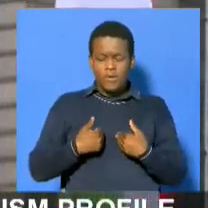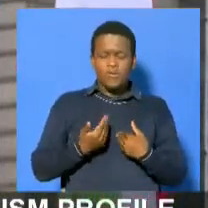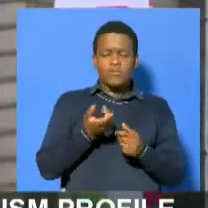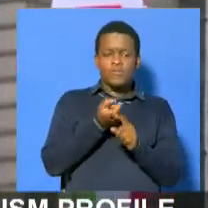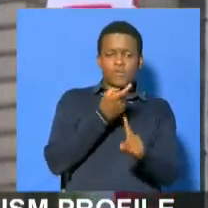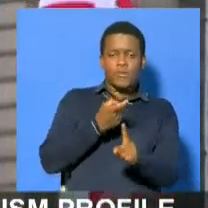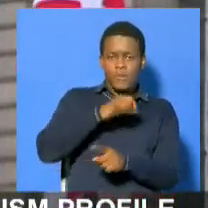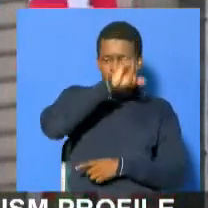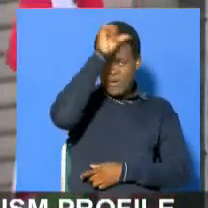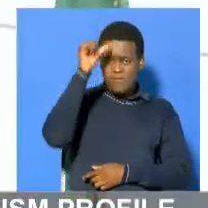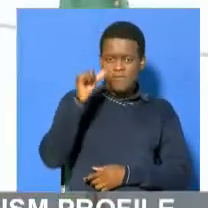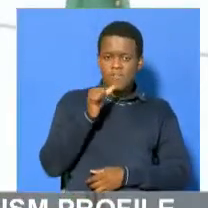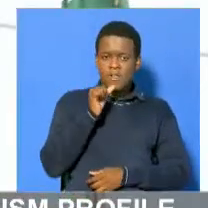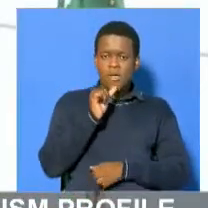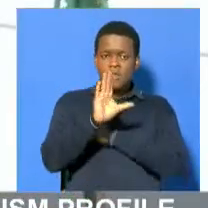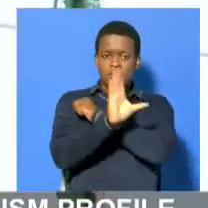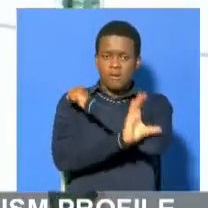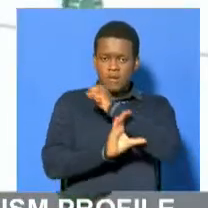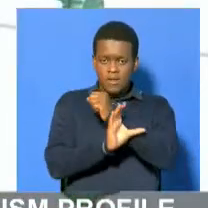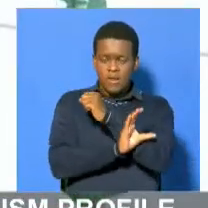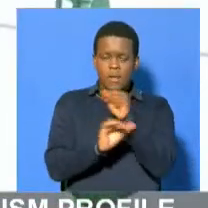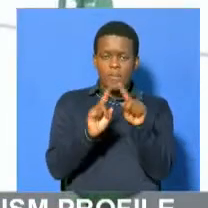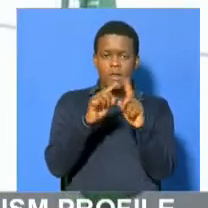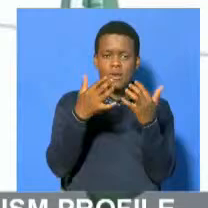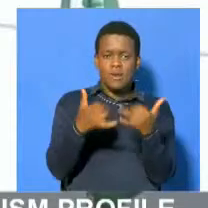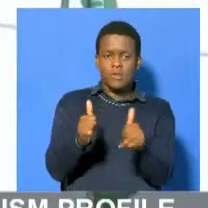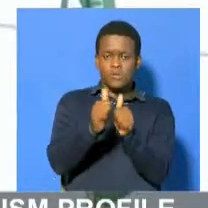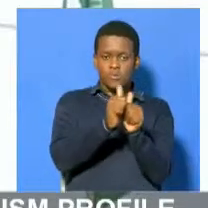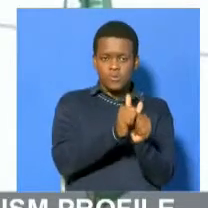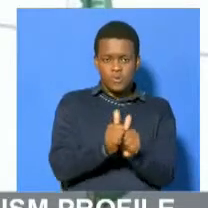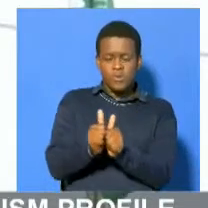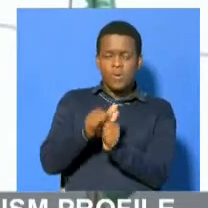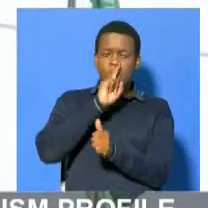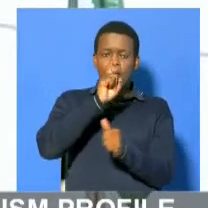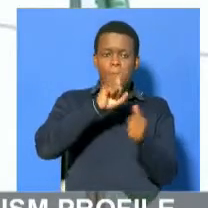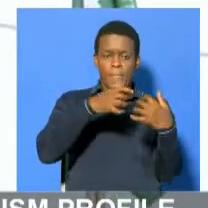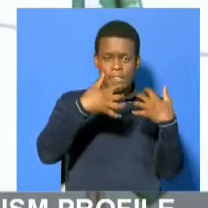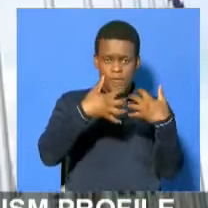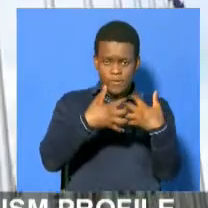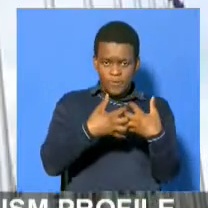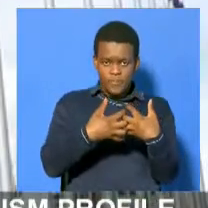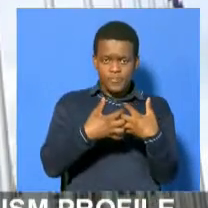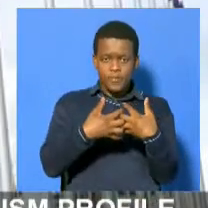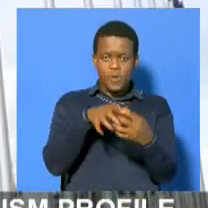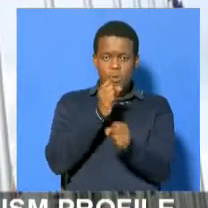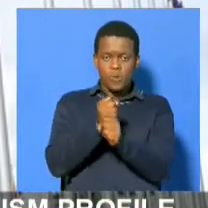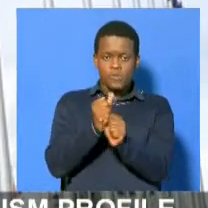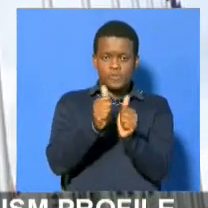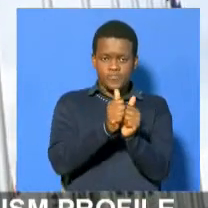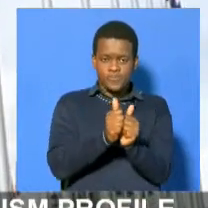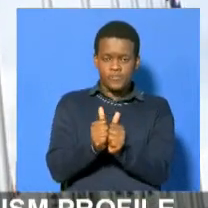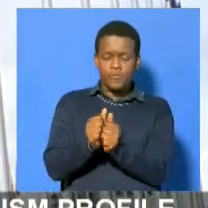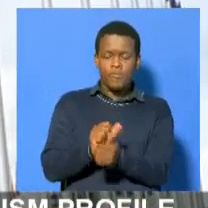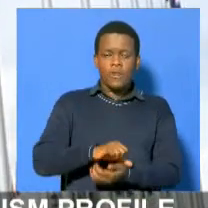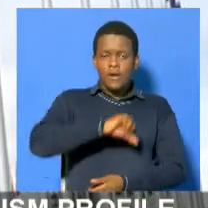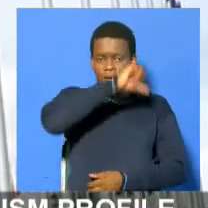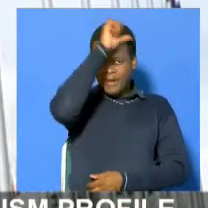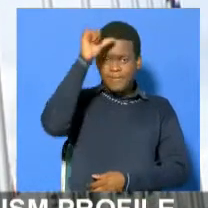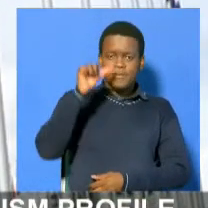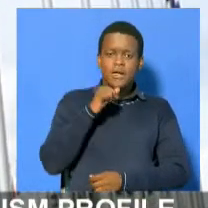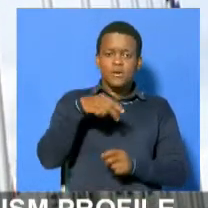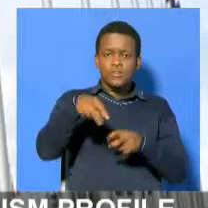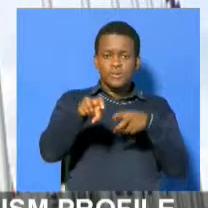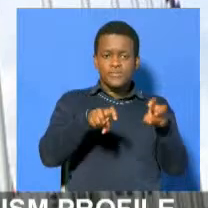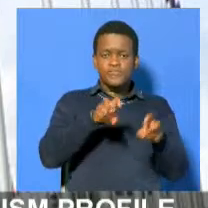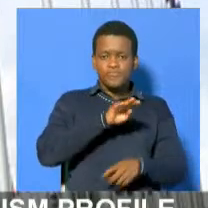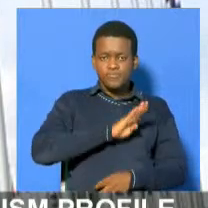have all of the African countries together coming as one and speaking one voice. African Tourism Board also